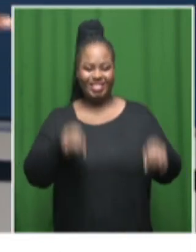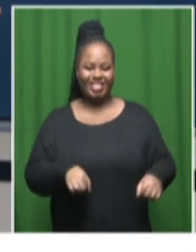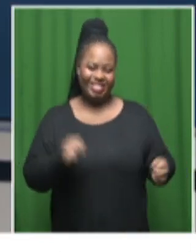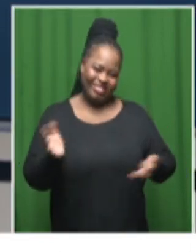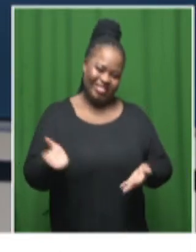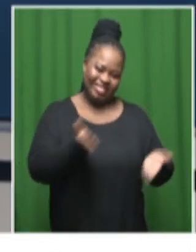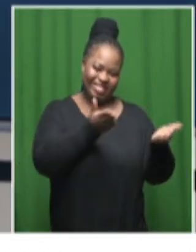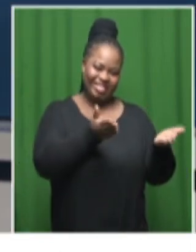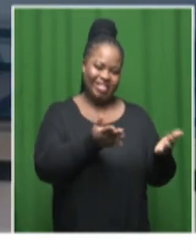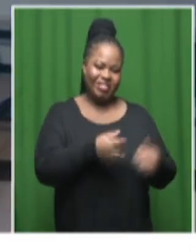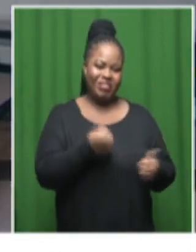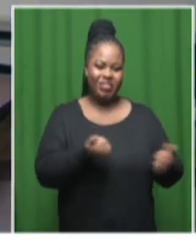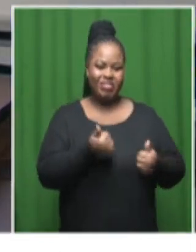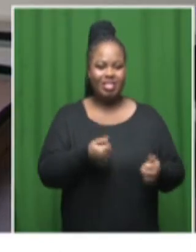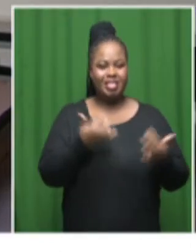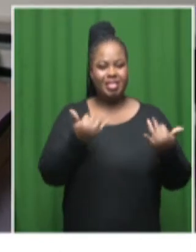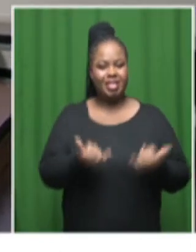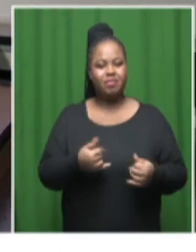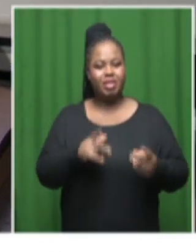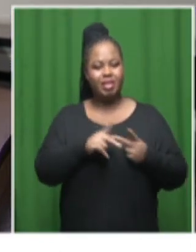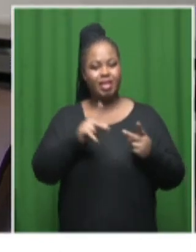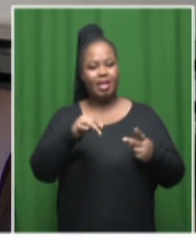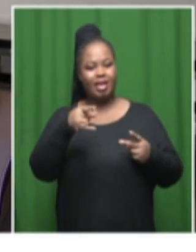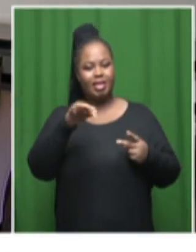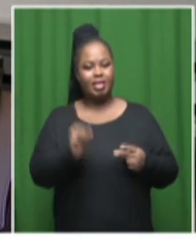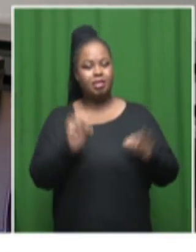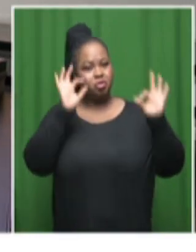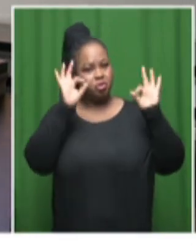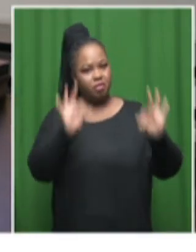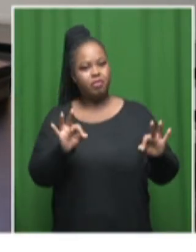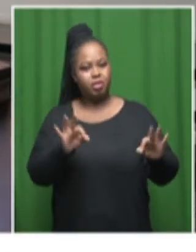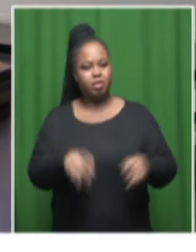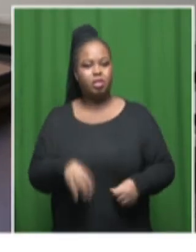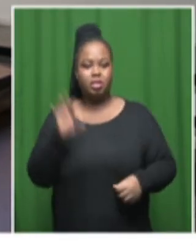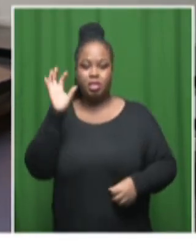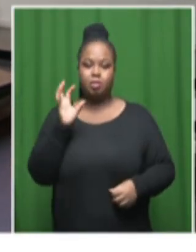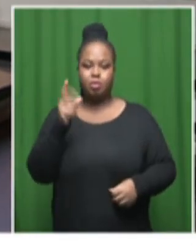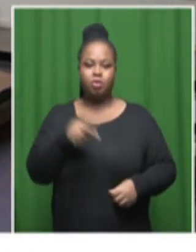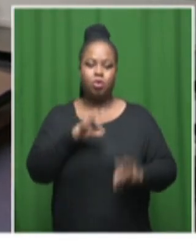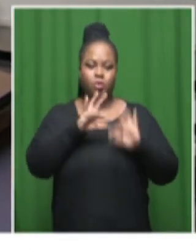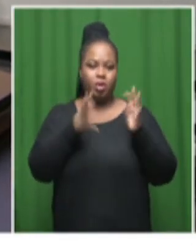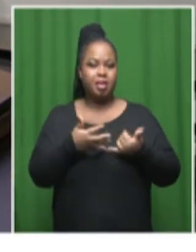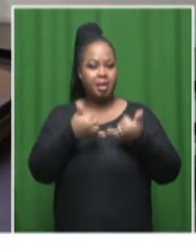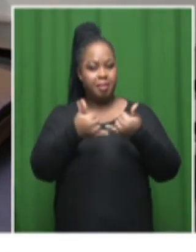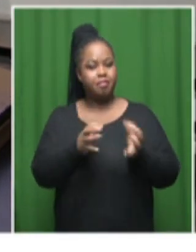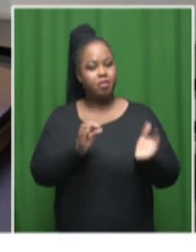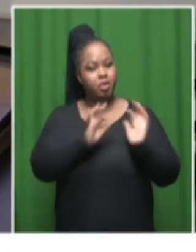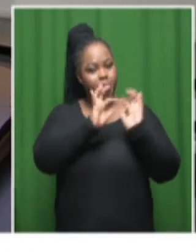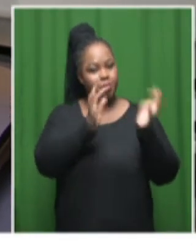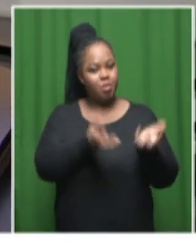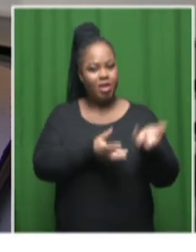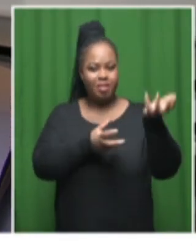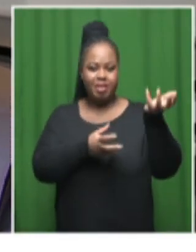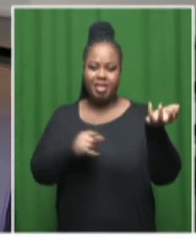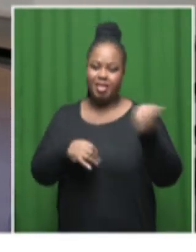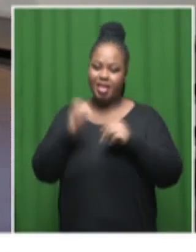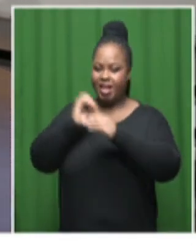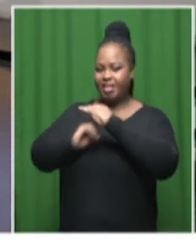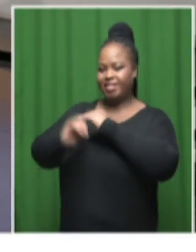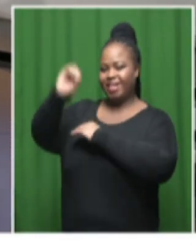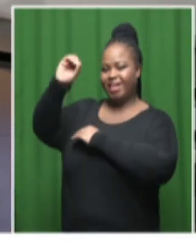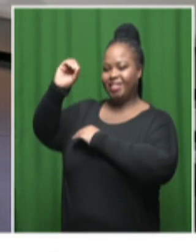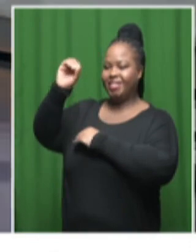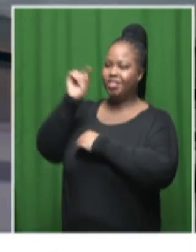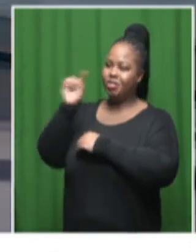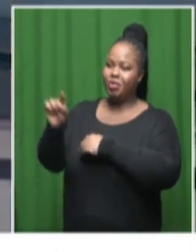sent. So, Priscilla, here is, of course, the official Netball World Cup 2023 ball, and the beautiful Letsatsi, our